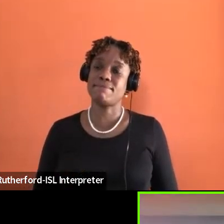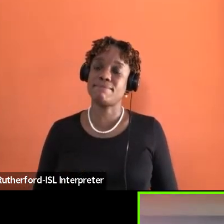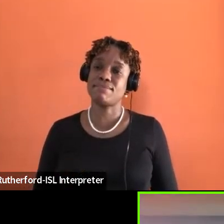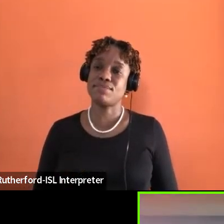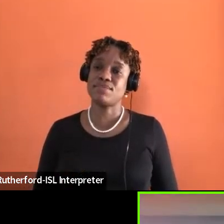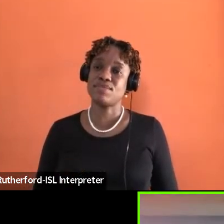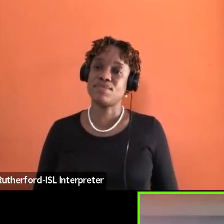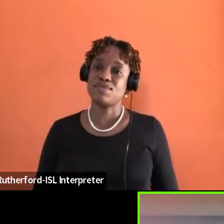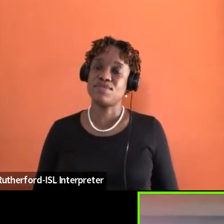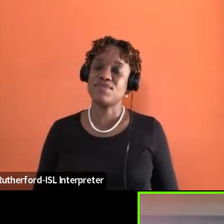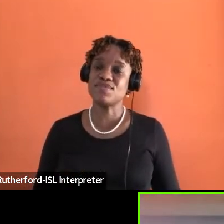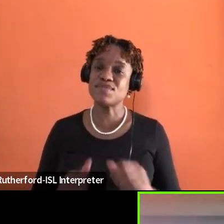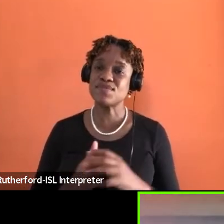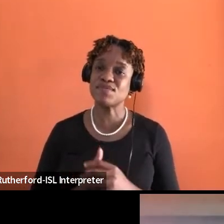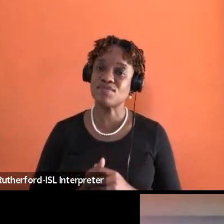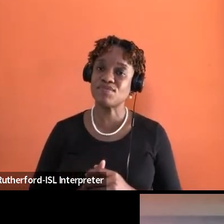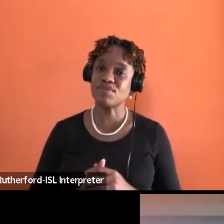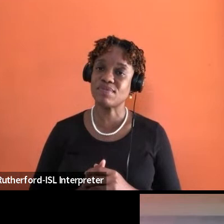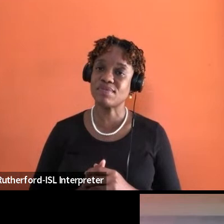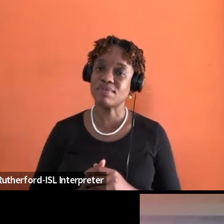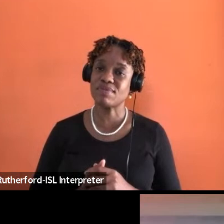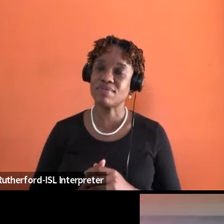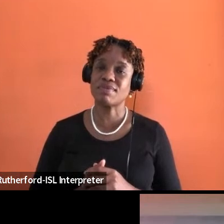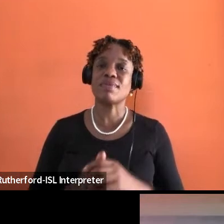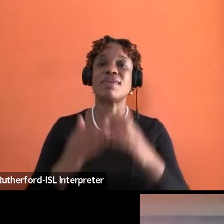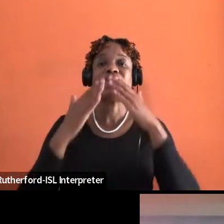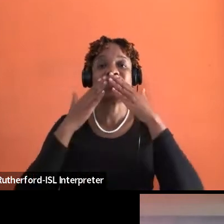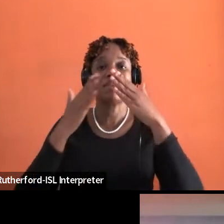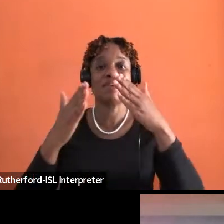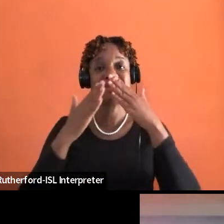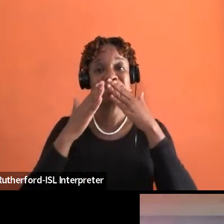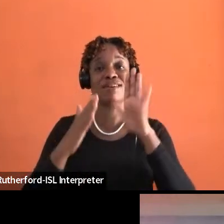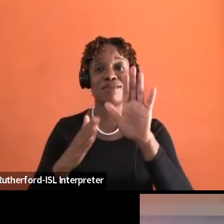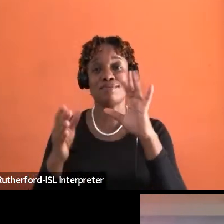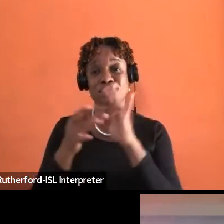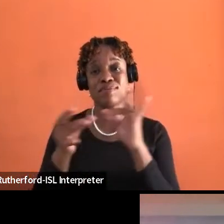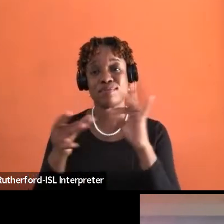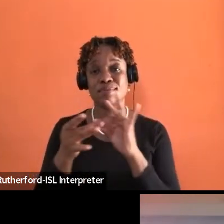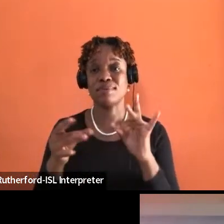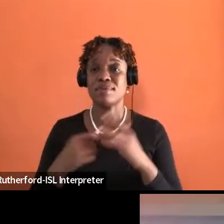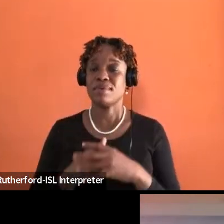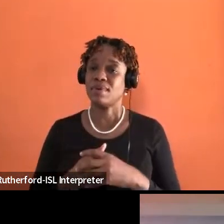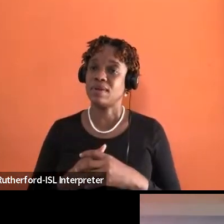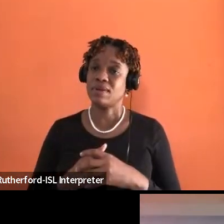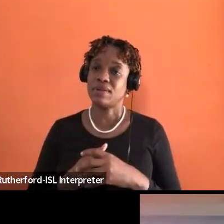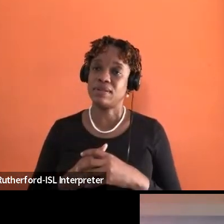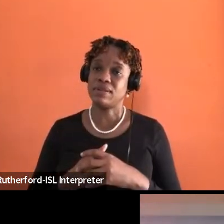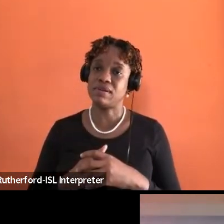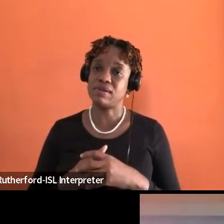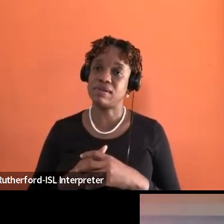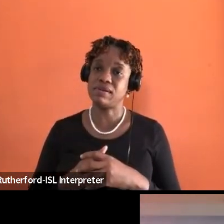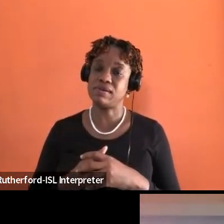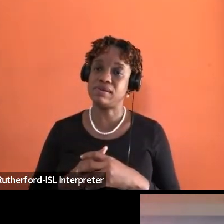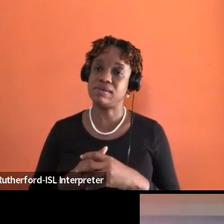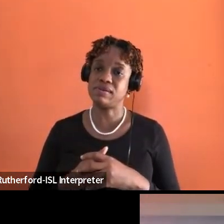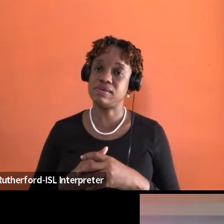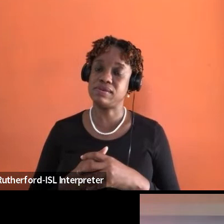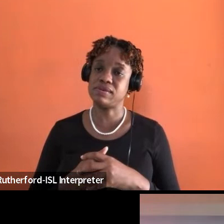sentiments? Okay, so thank you very much for your comments. I want to recognize,